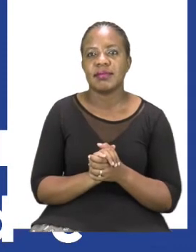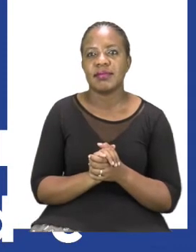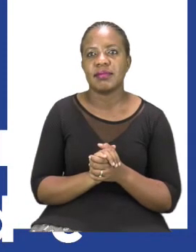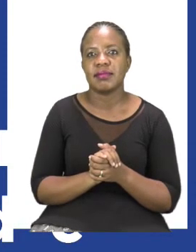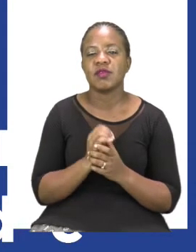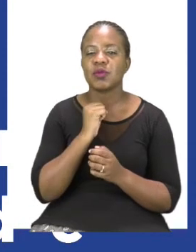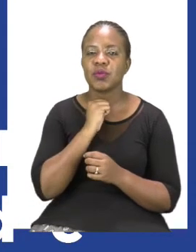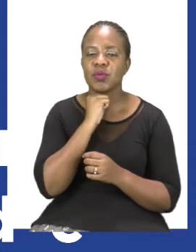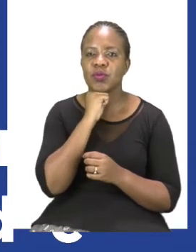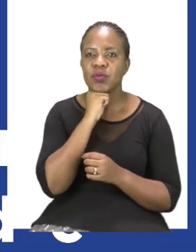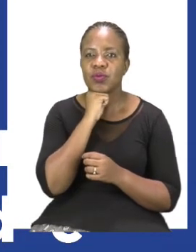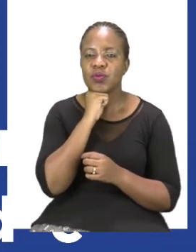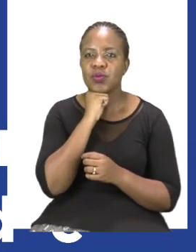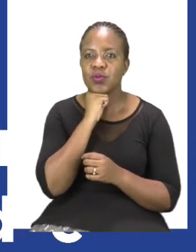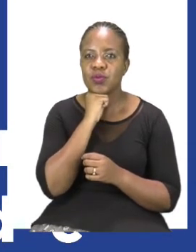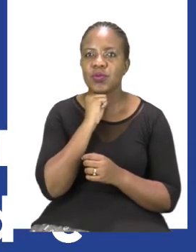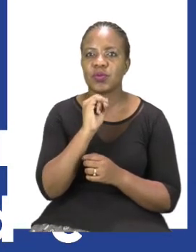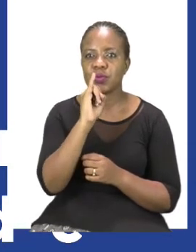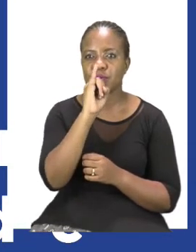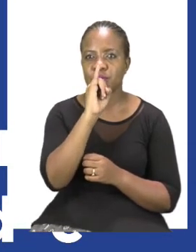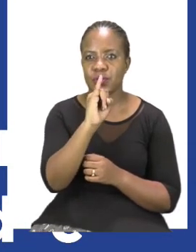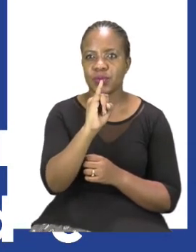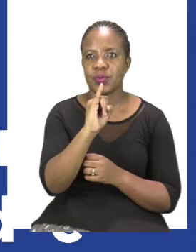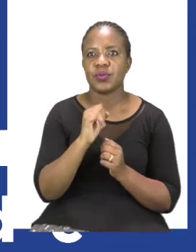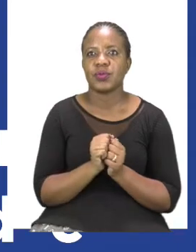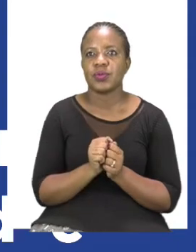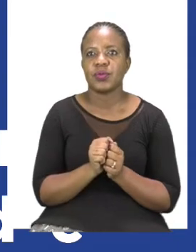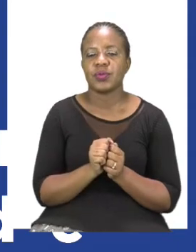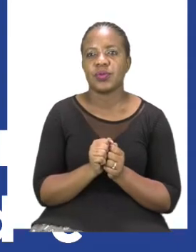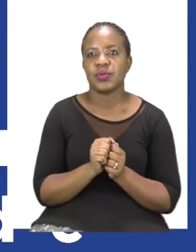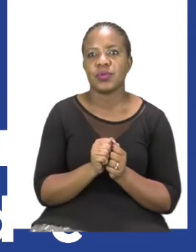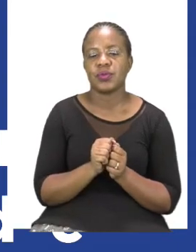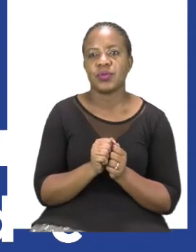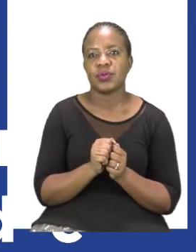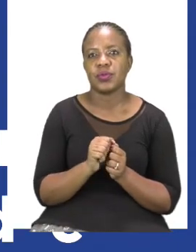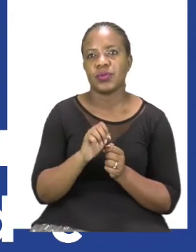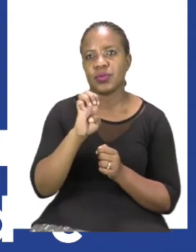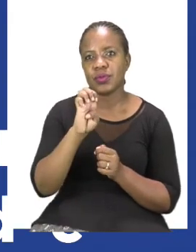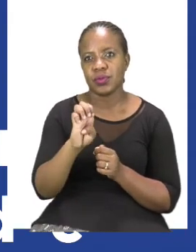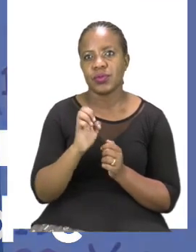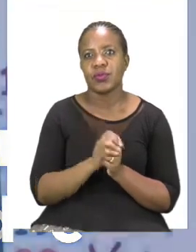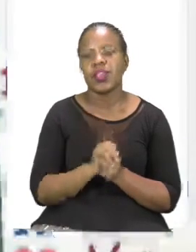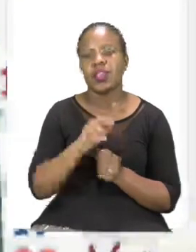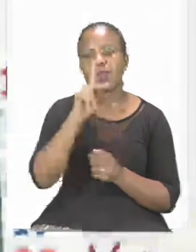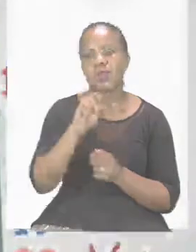the sound E and A and possessive